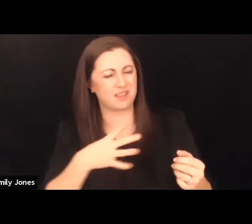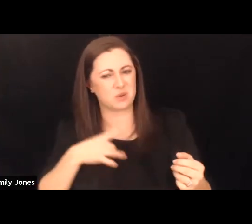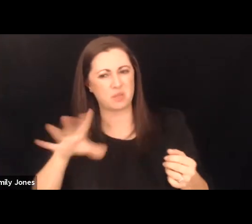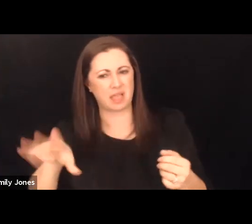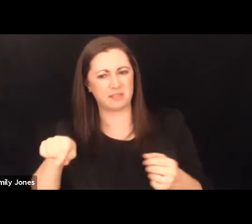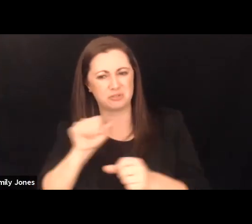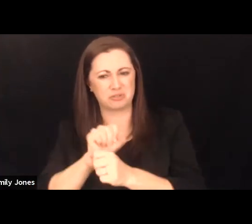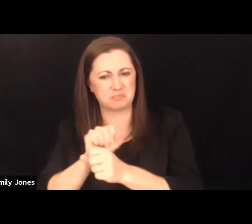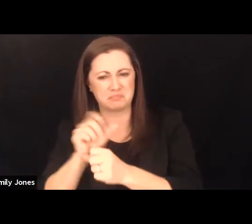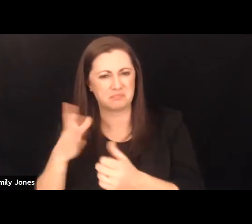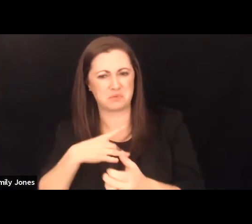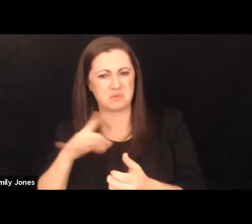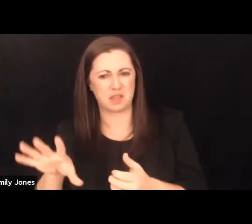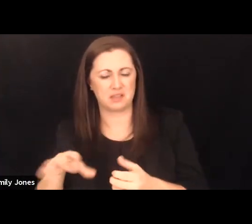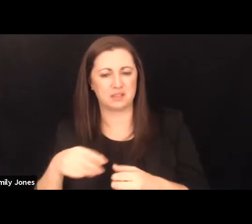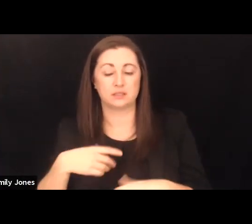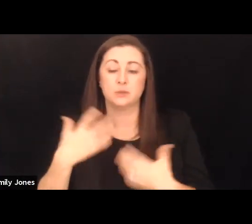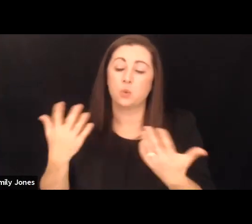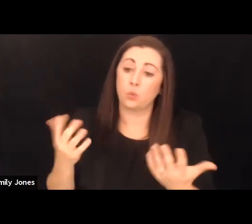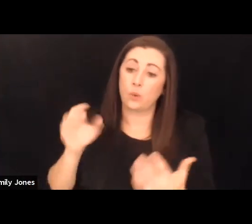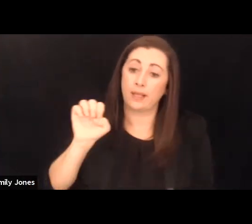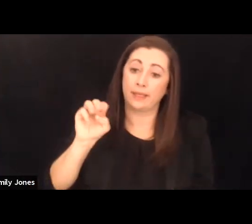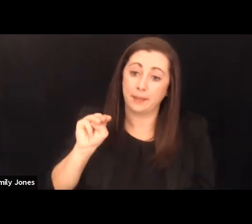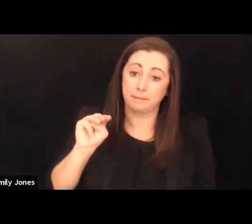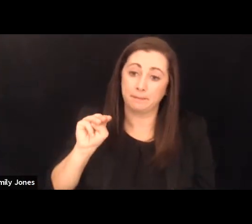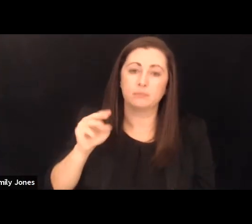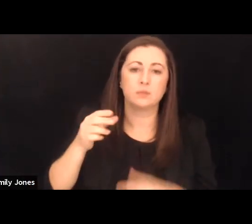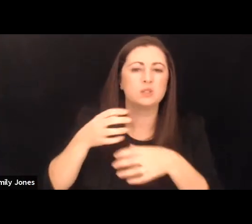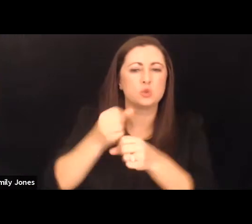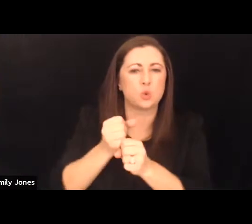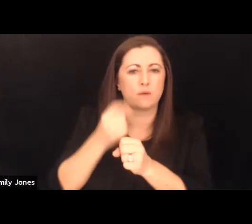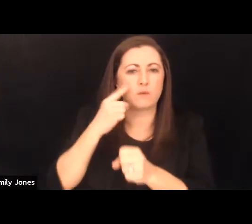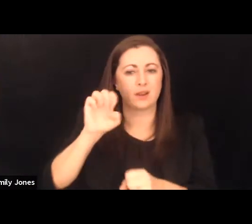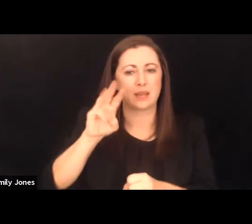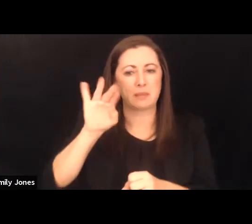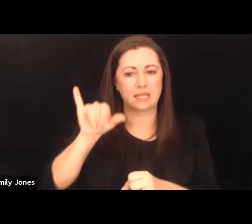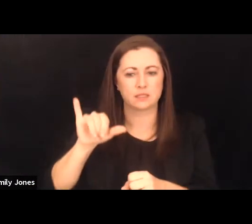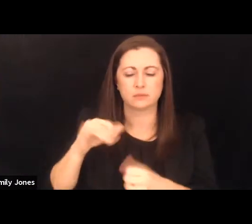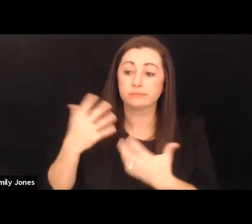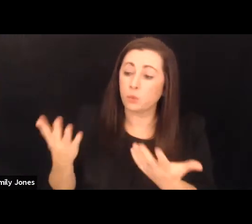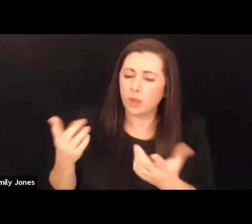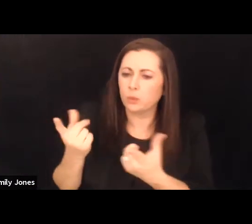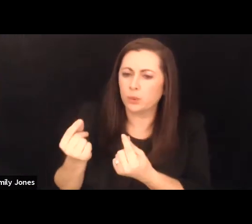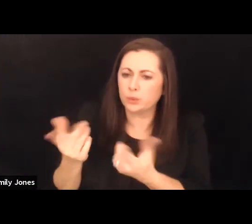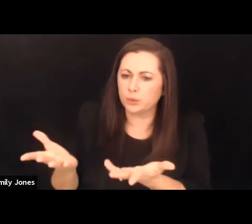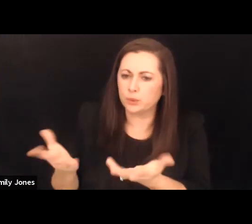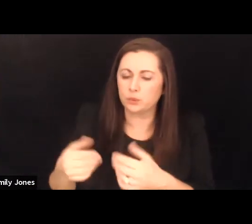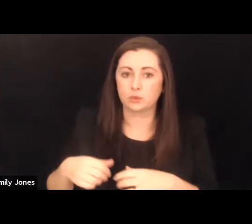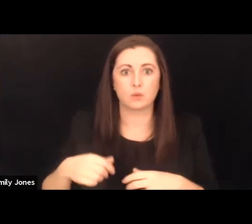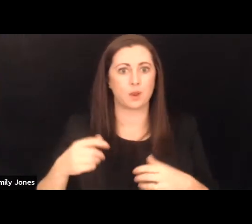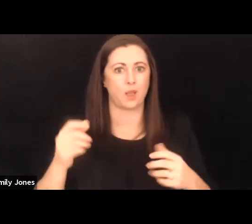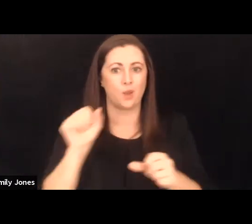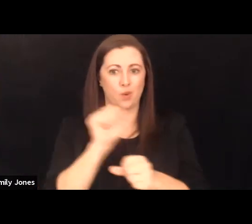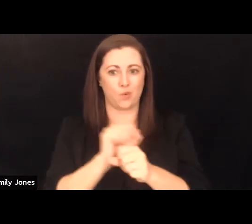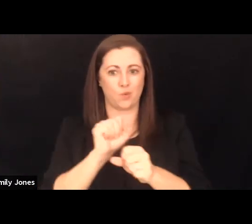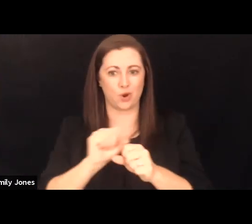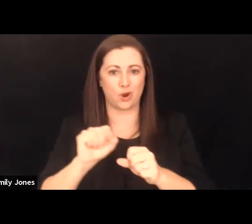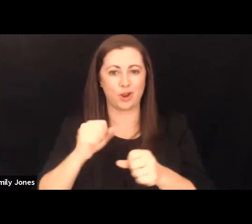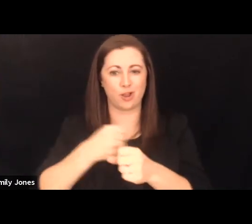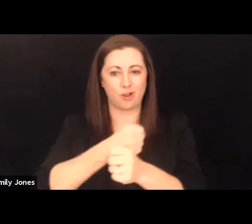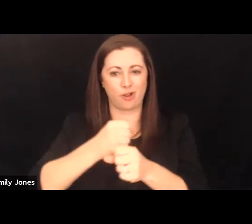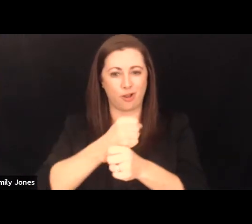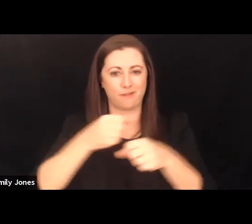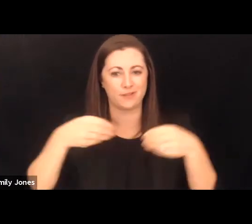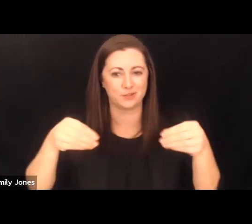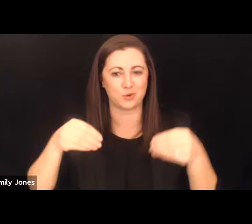Em, short for Emily. She said, well, Em, what do you want to do? And Em said, she wanted to be a barista. She wanted to have a